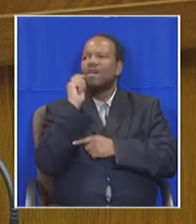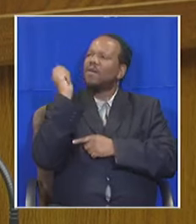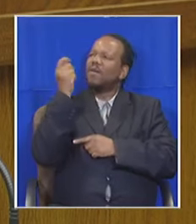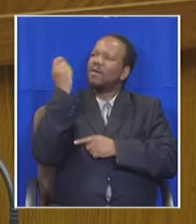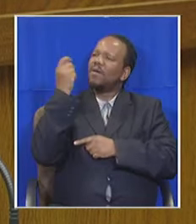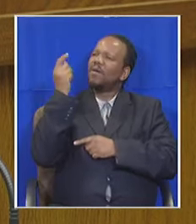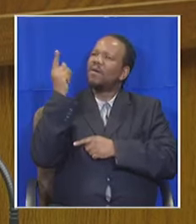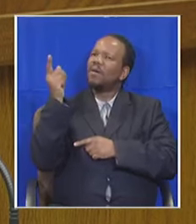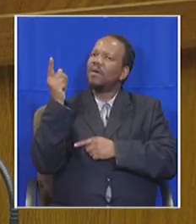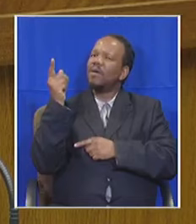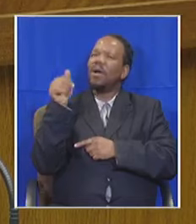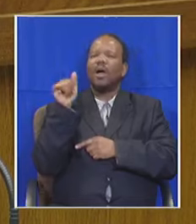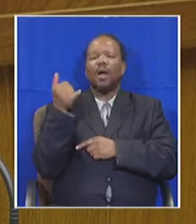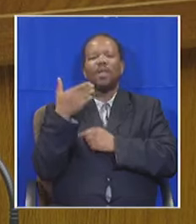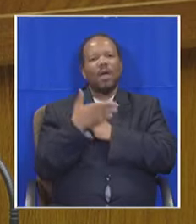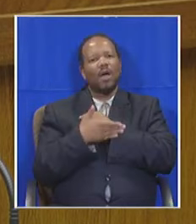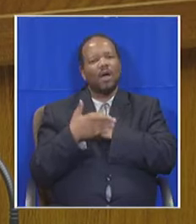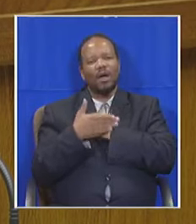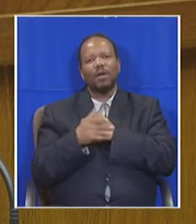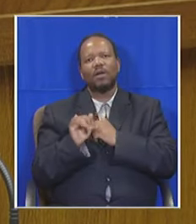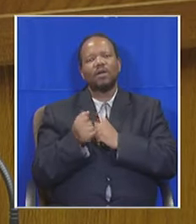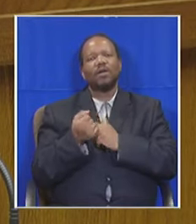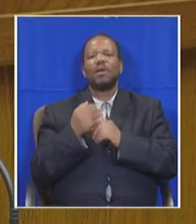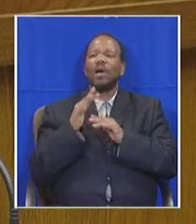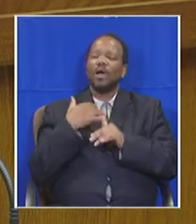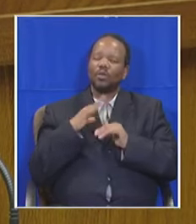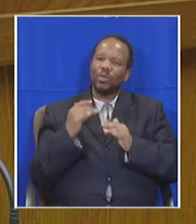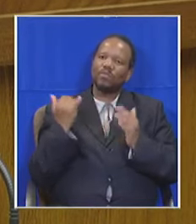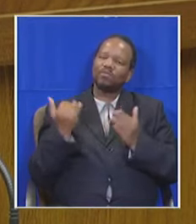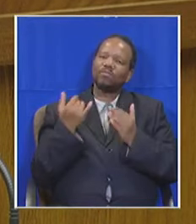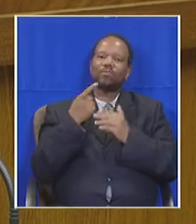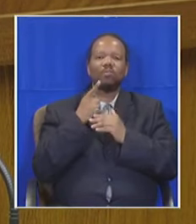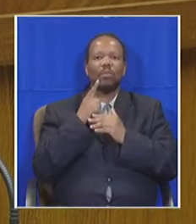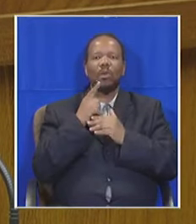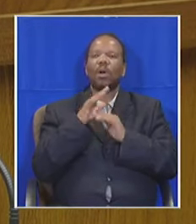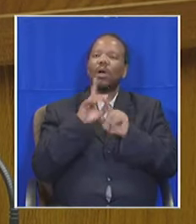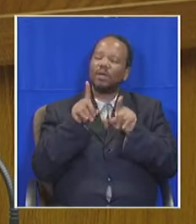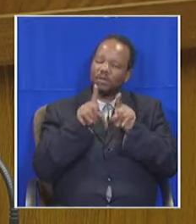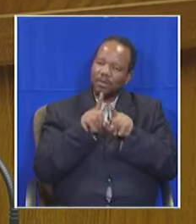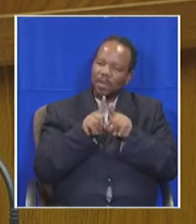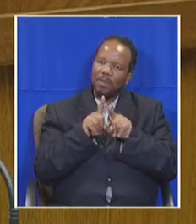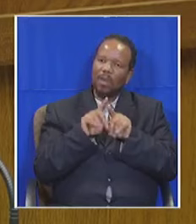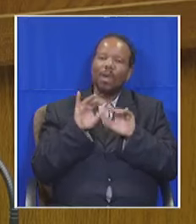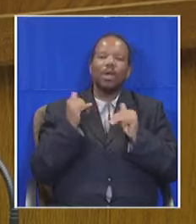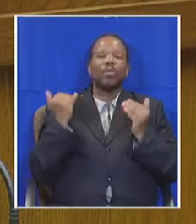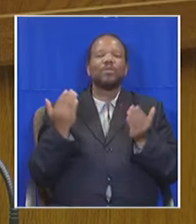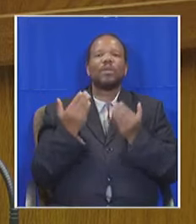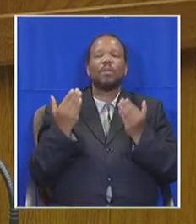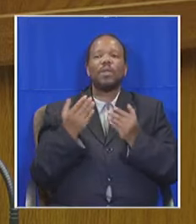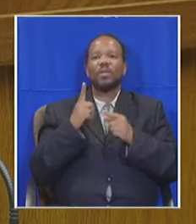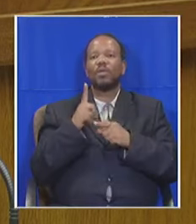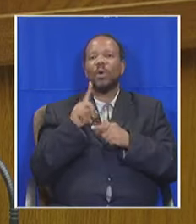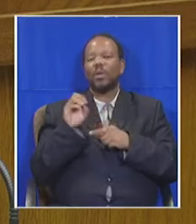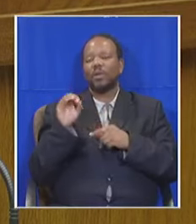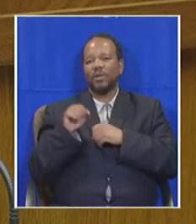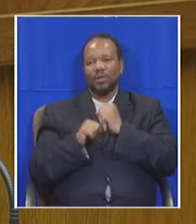Matatiele, and the rest of the country. As we celebrate the centenary of our former president, Oliver Reginald Tambo, we must take